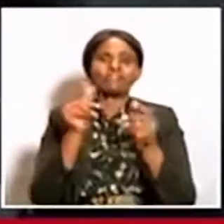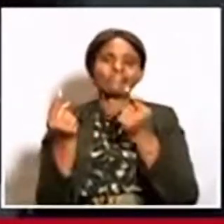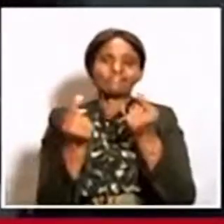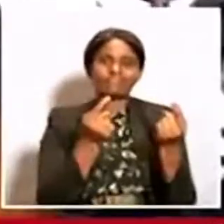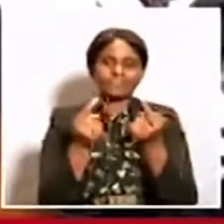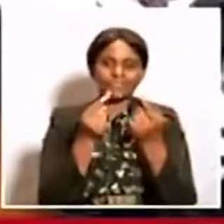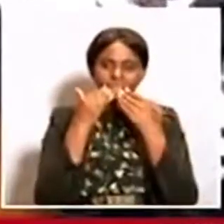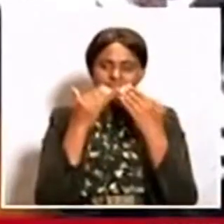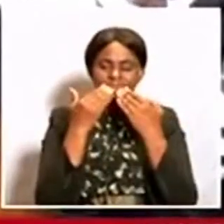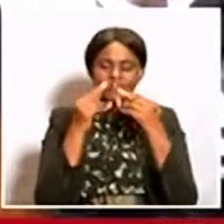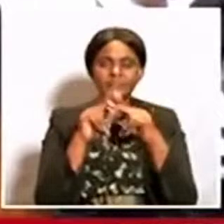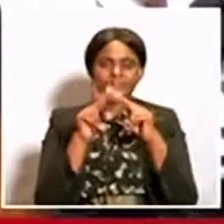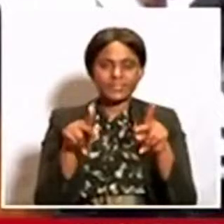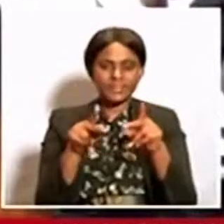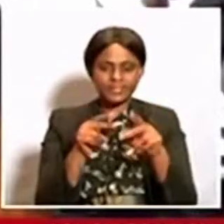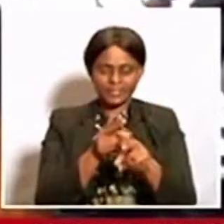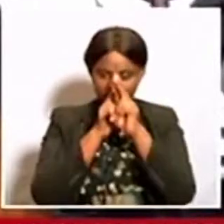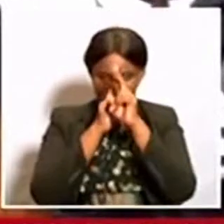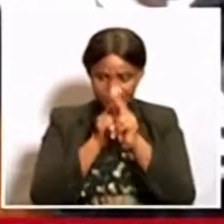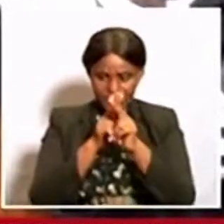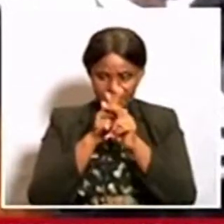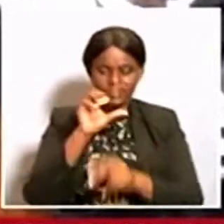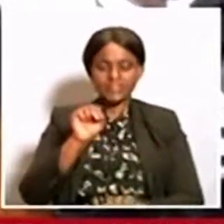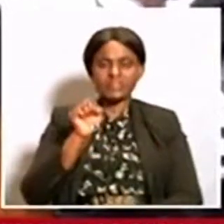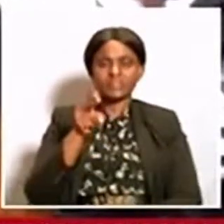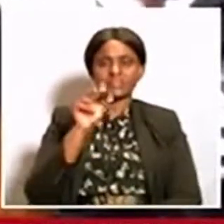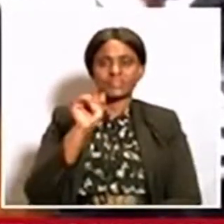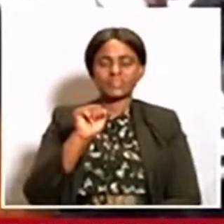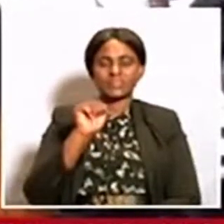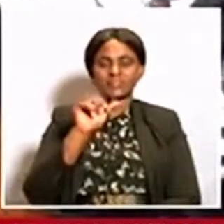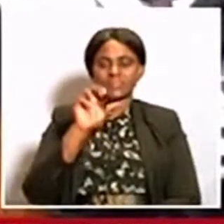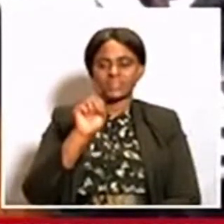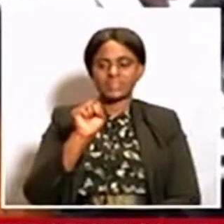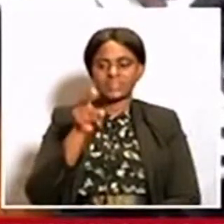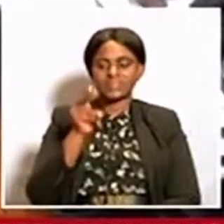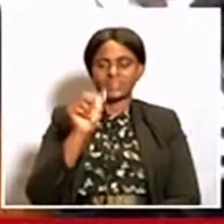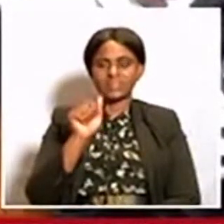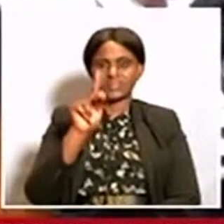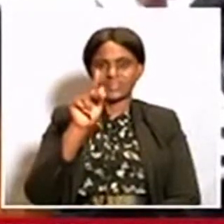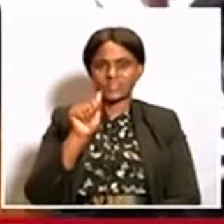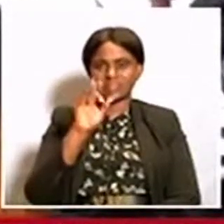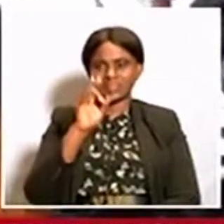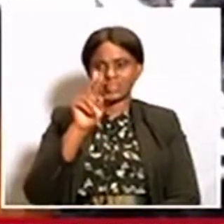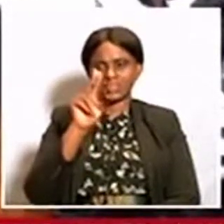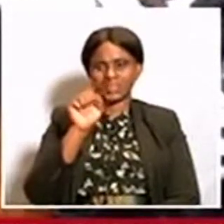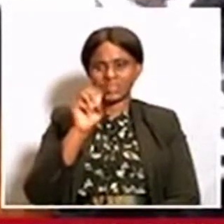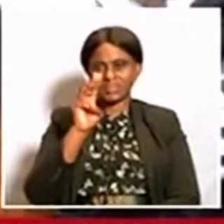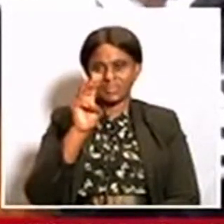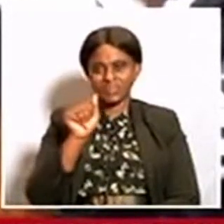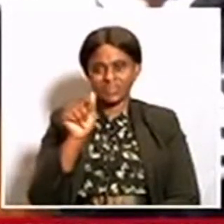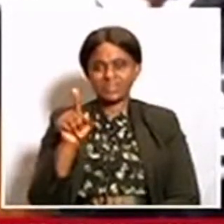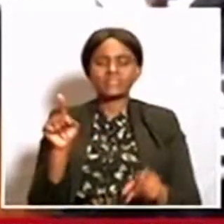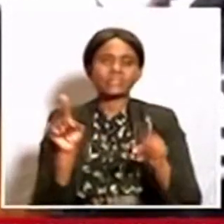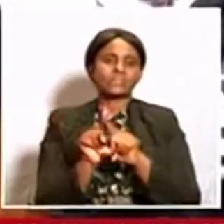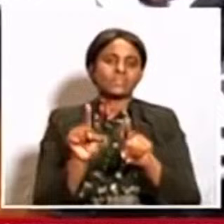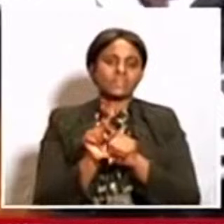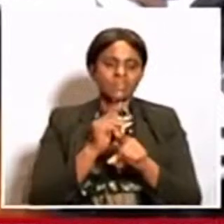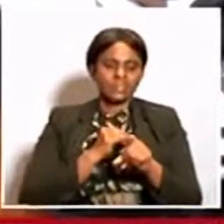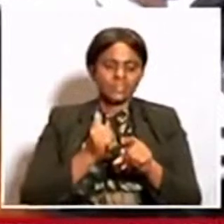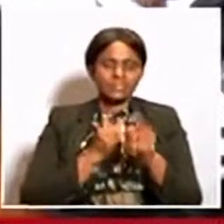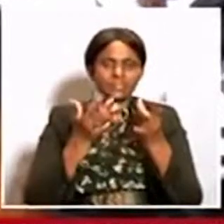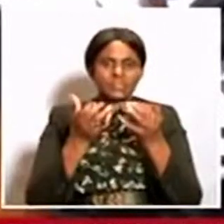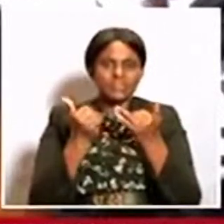much, Chair. Thank you. Honorable Shagafuso, on the same. Yes, Chair, on the same, I would like to find